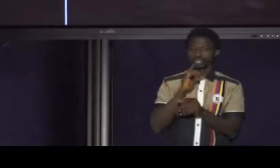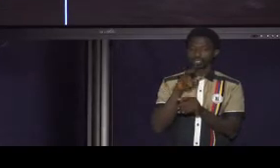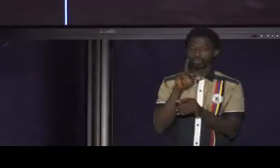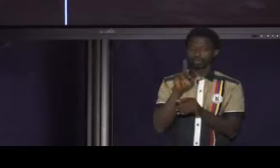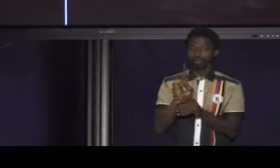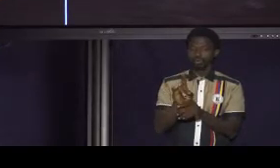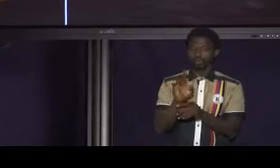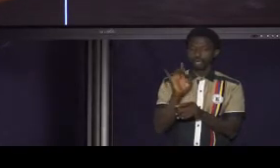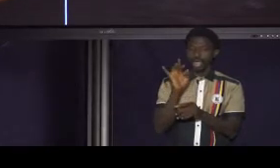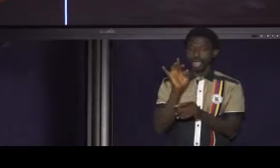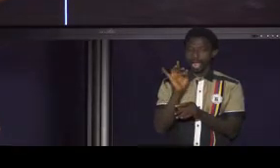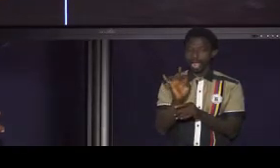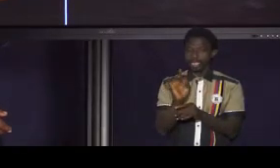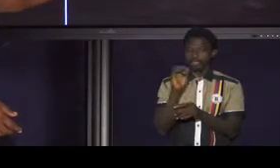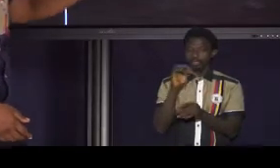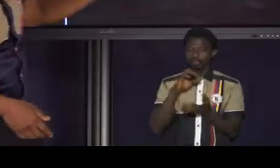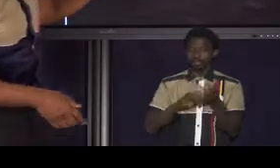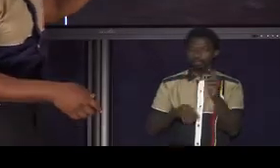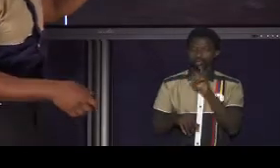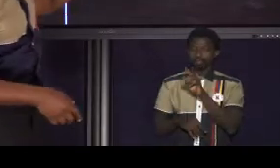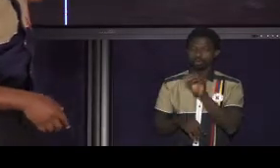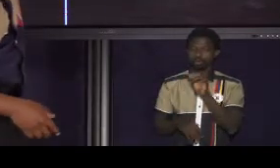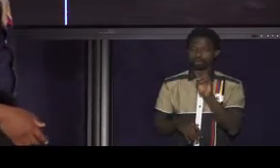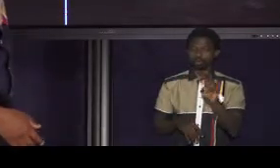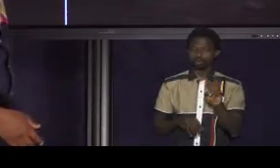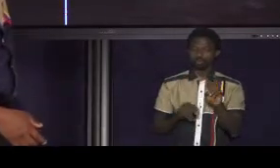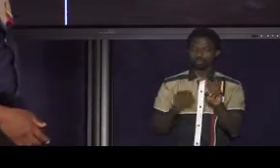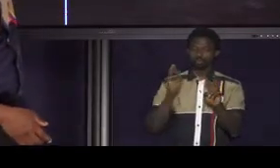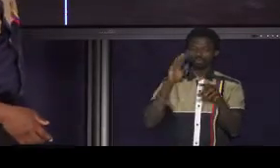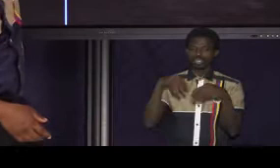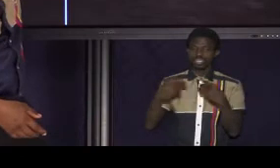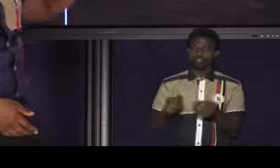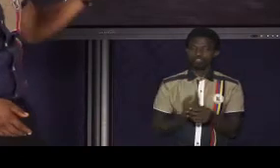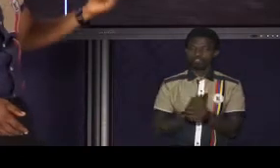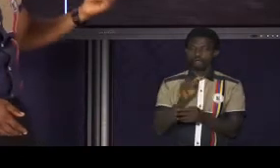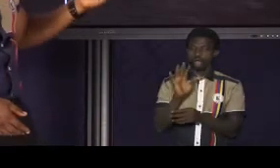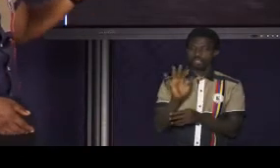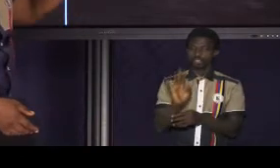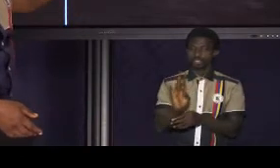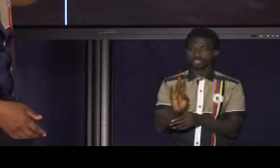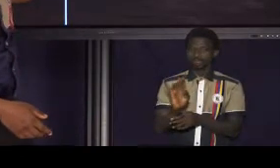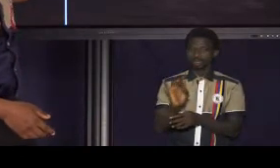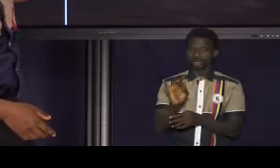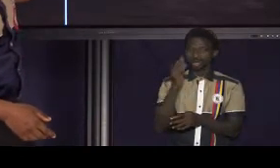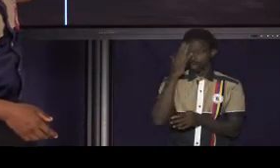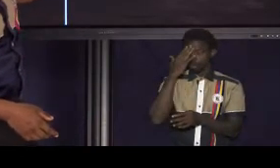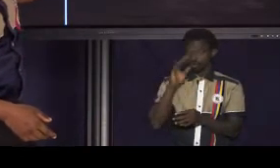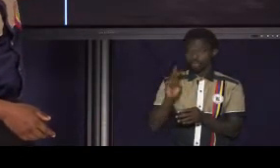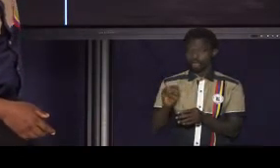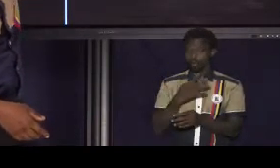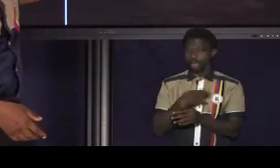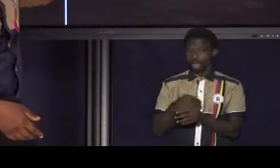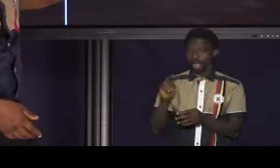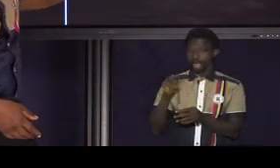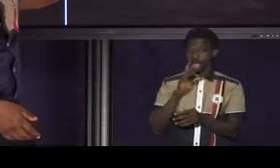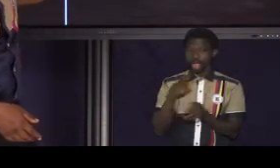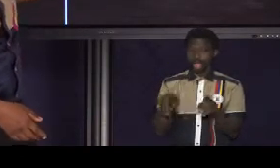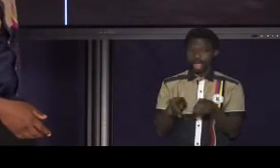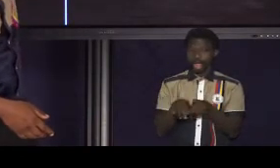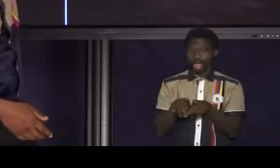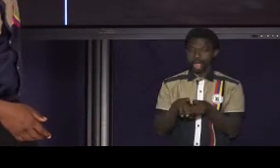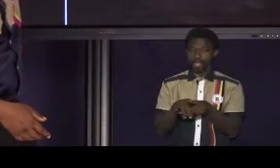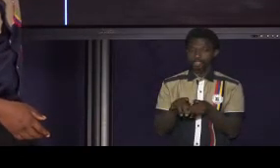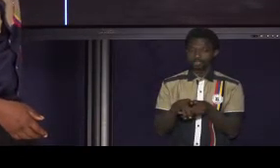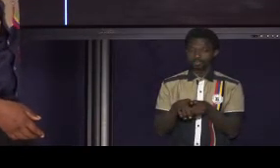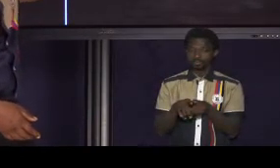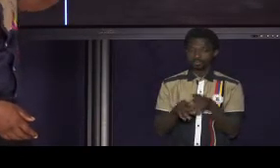angle to be, that will give us 78. But note that M and N are the same thing, so we can write M to be N at the same time.